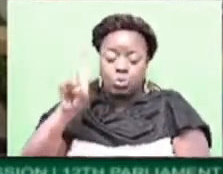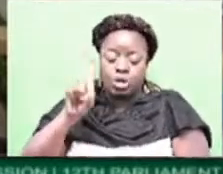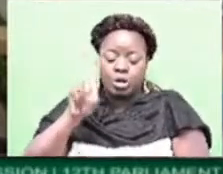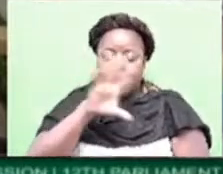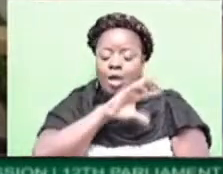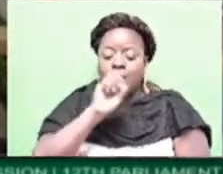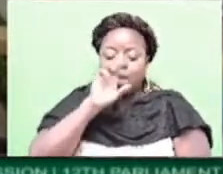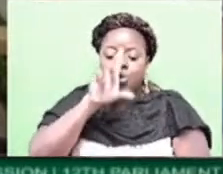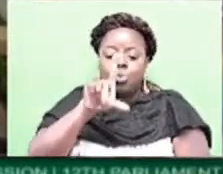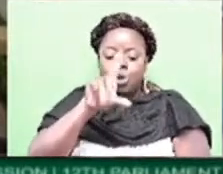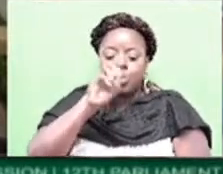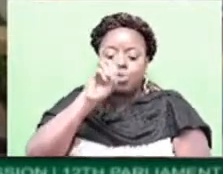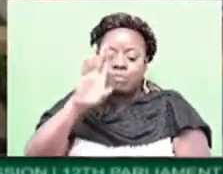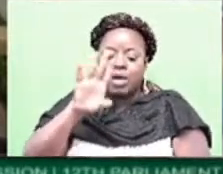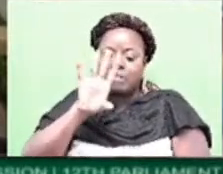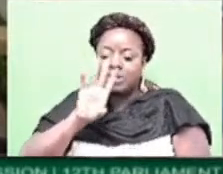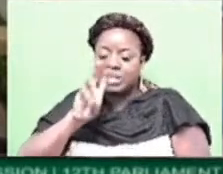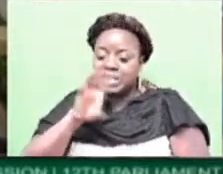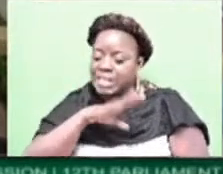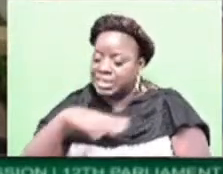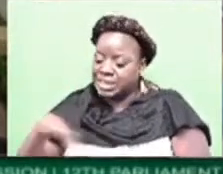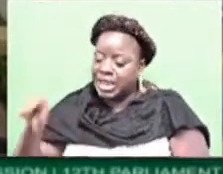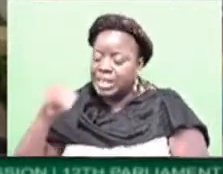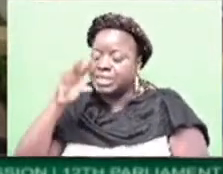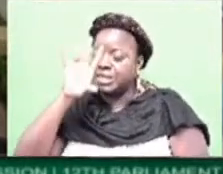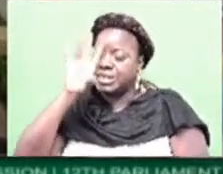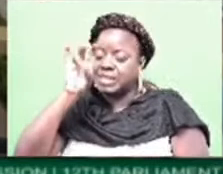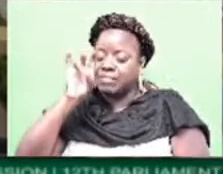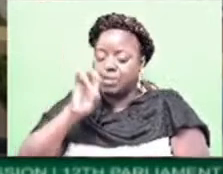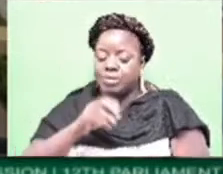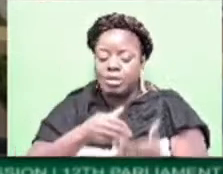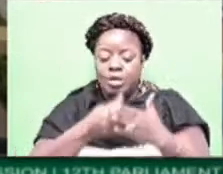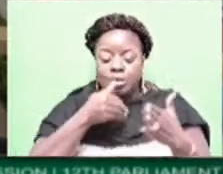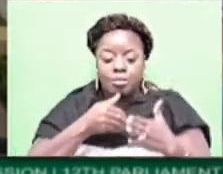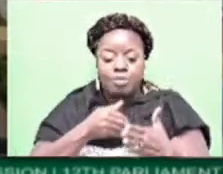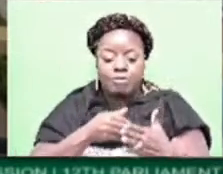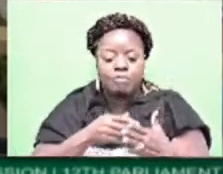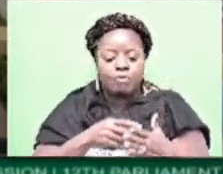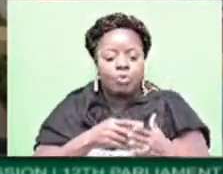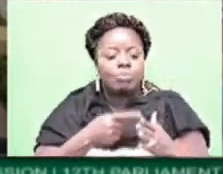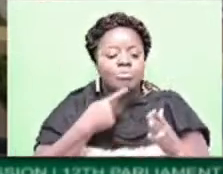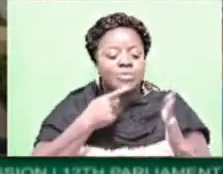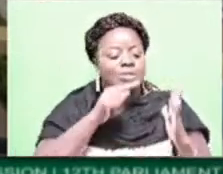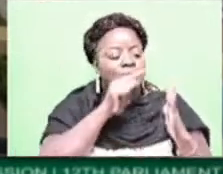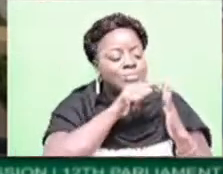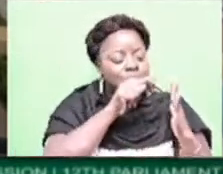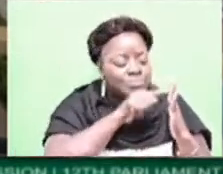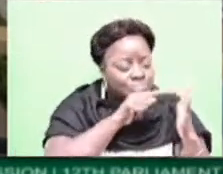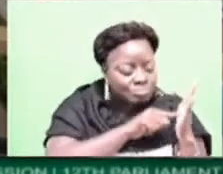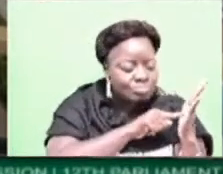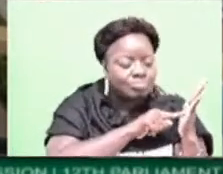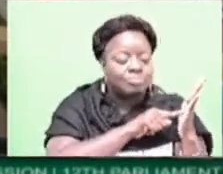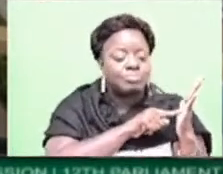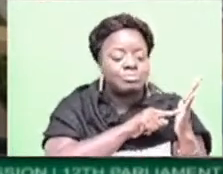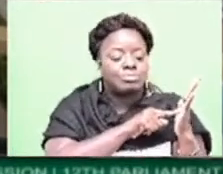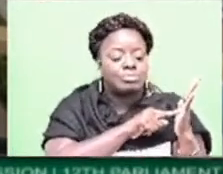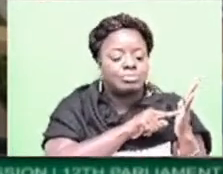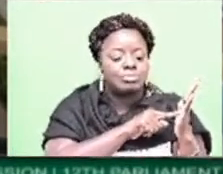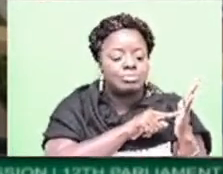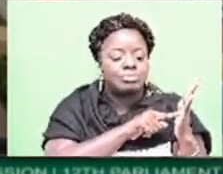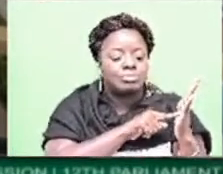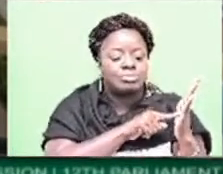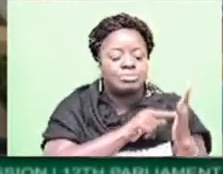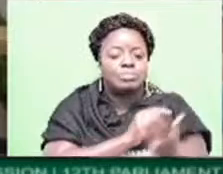and 7. Madam Speaker, before I make my points with respect to 105C1, 105A 6